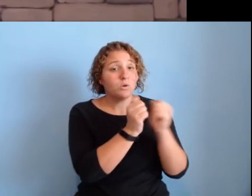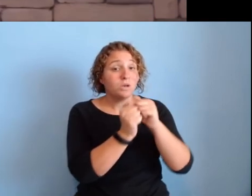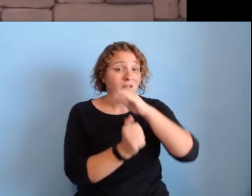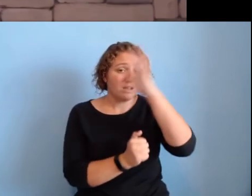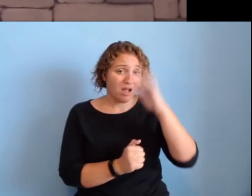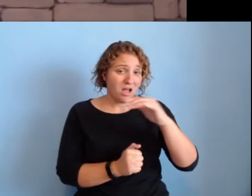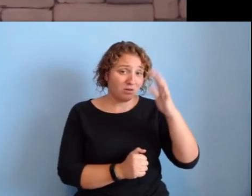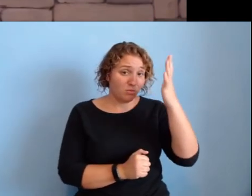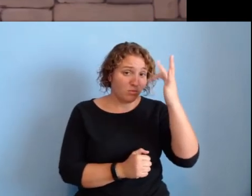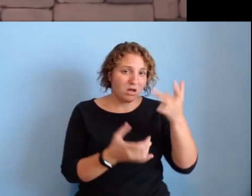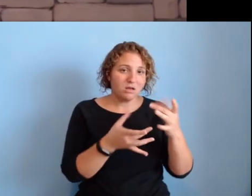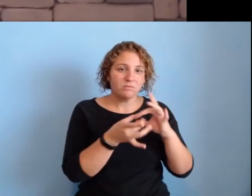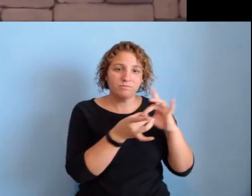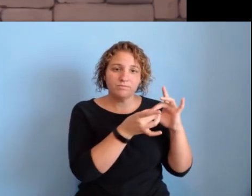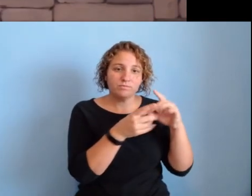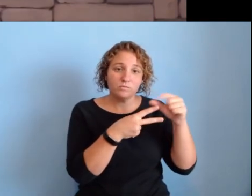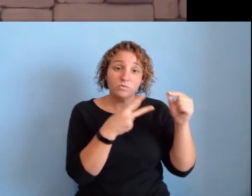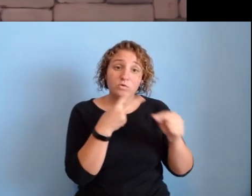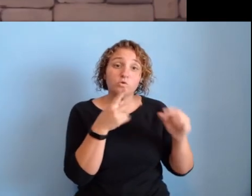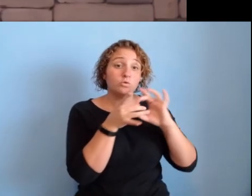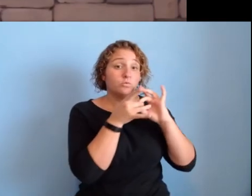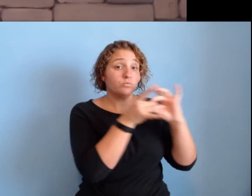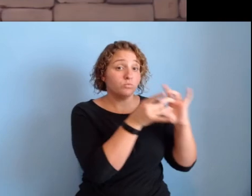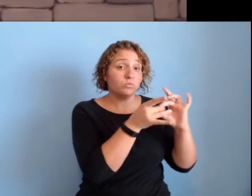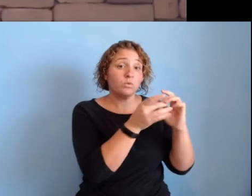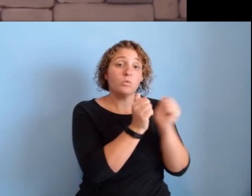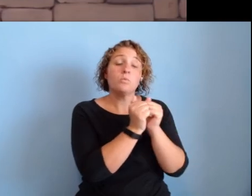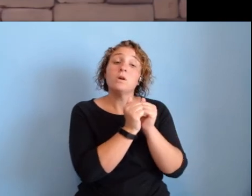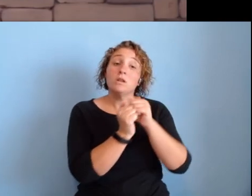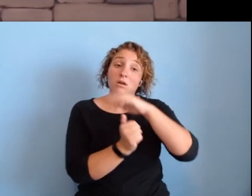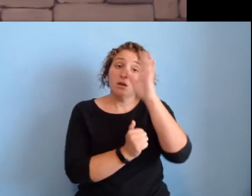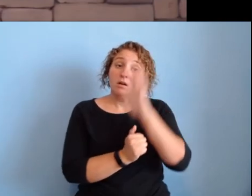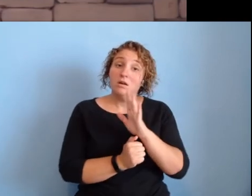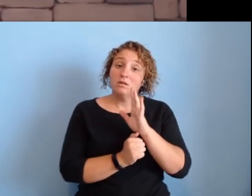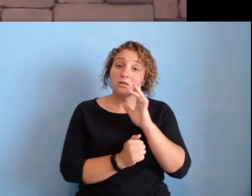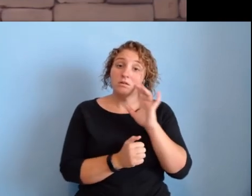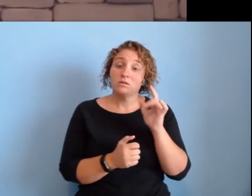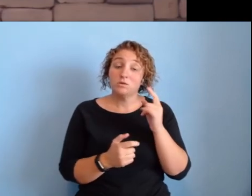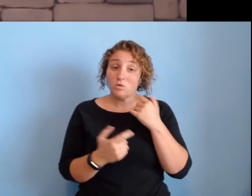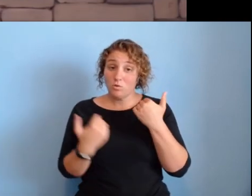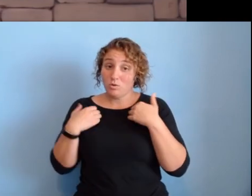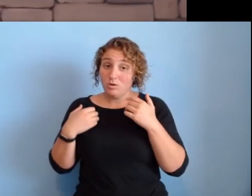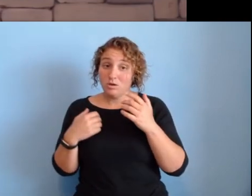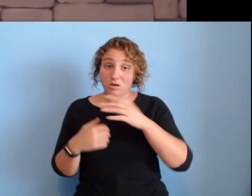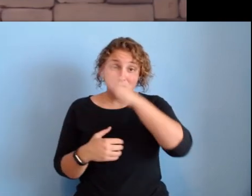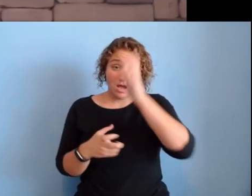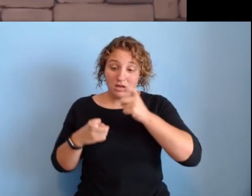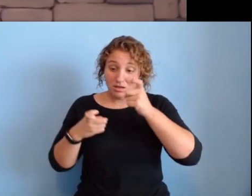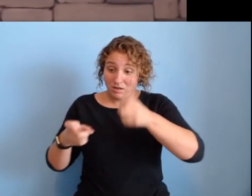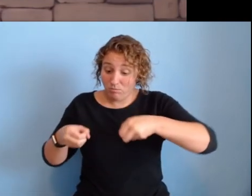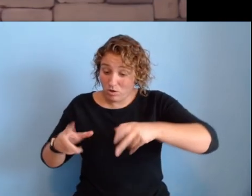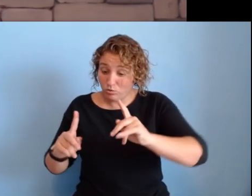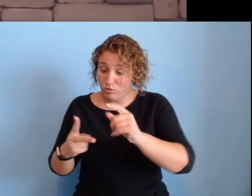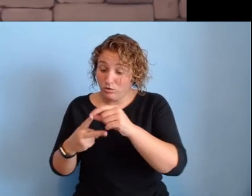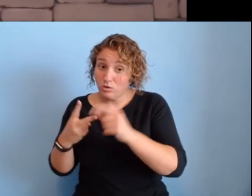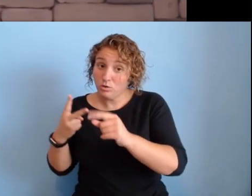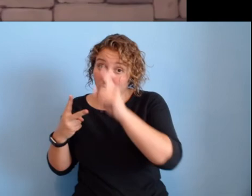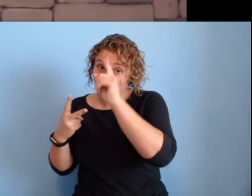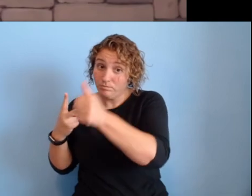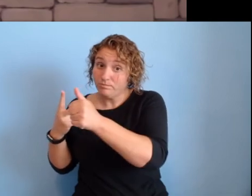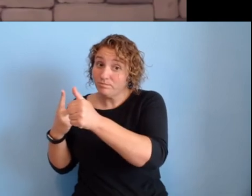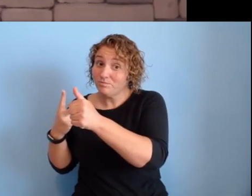So to give man the ability to choose opened the door to man choosing poorly. And they did. I know none of